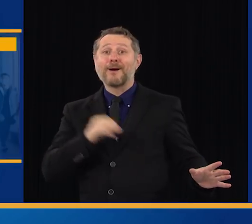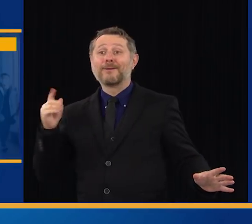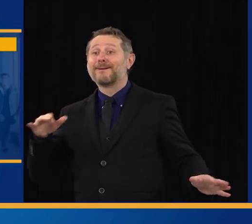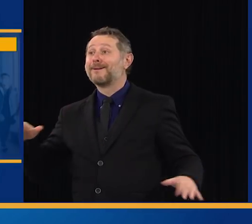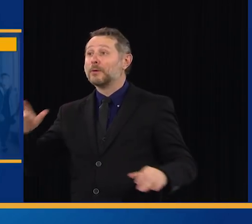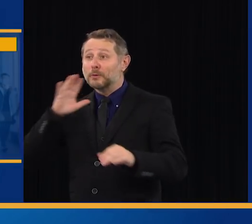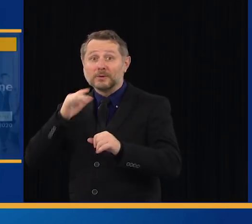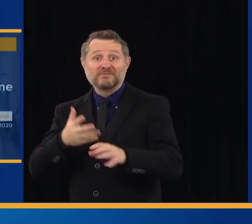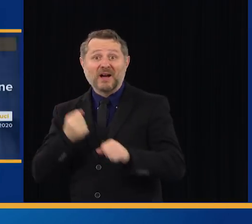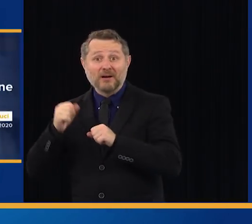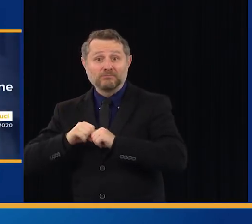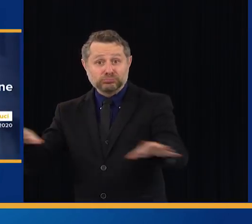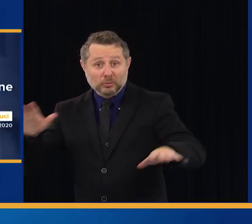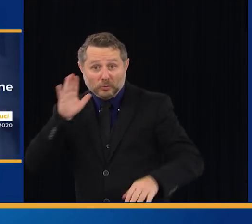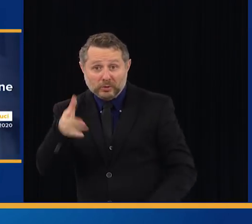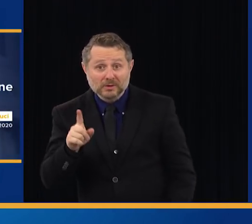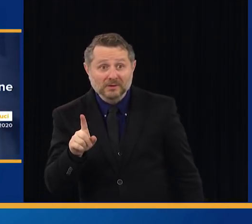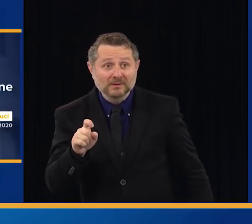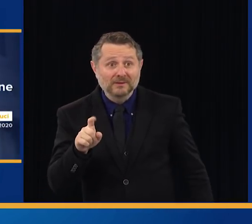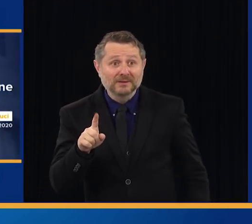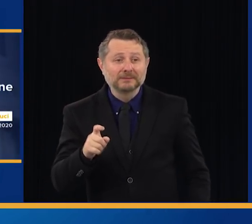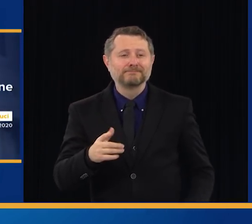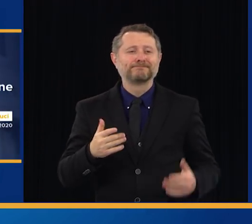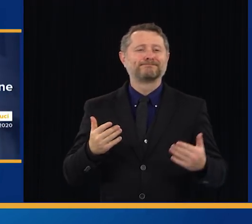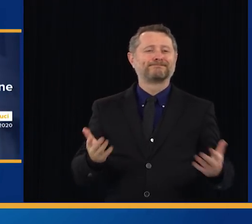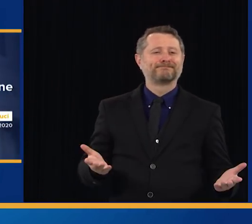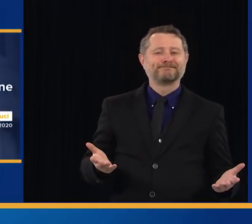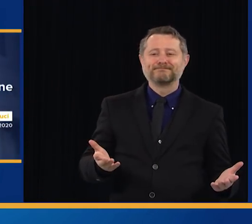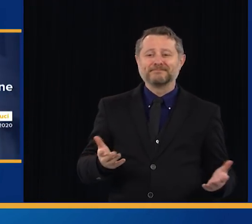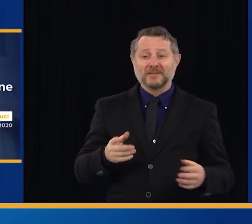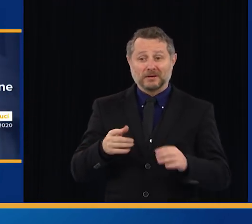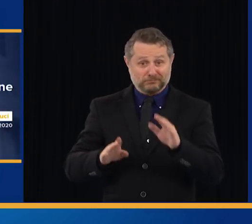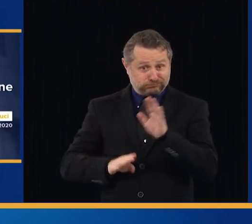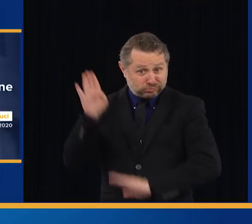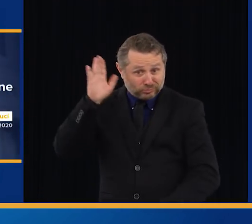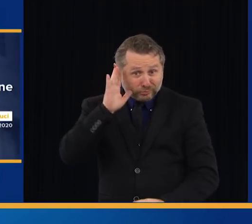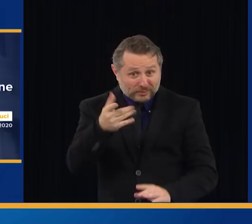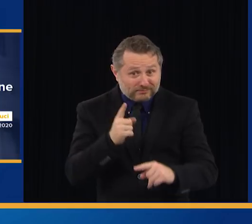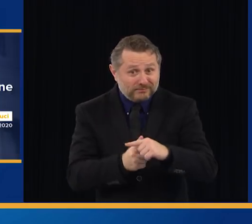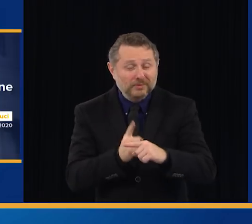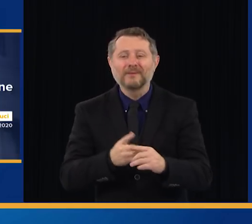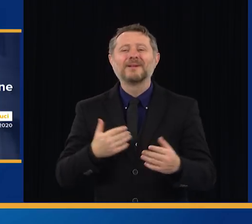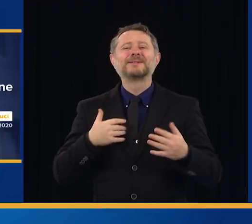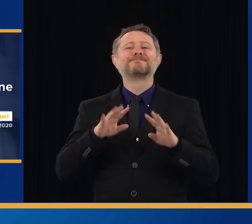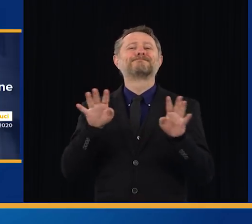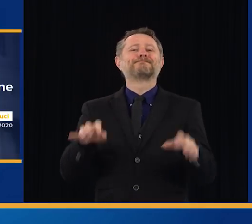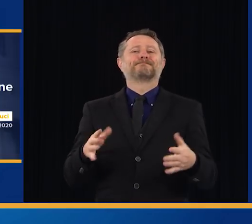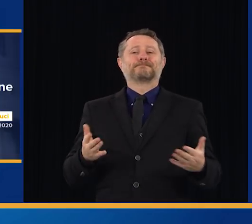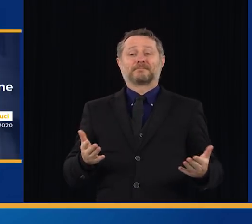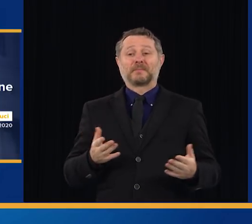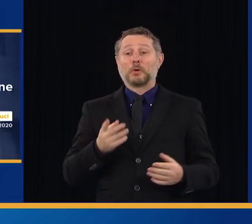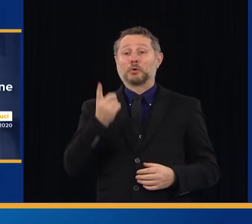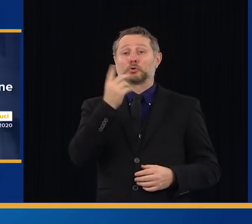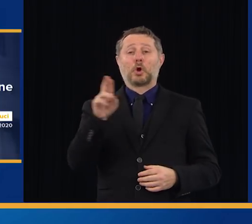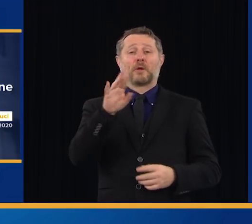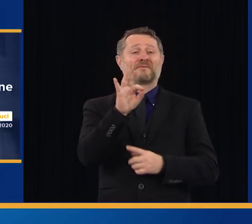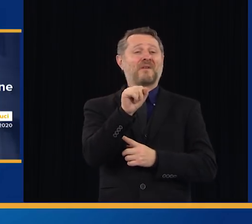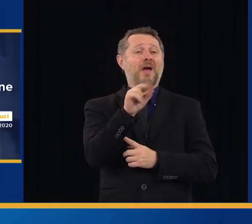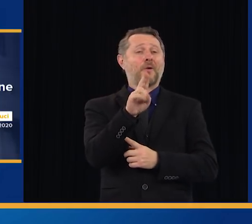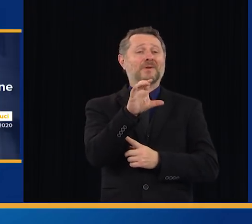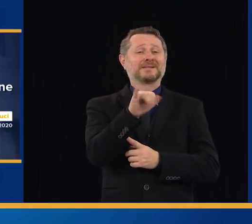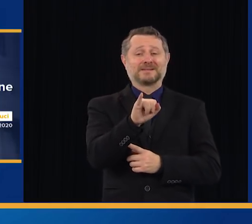quickly is that infection rate rising, right? Dr. Fauci said early on that